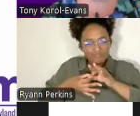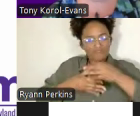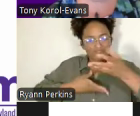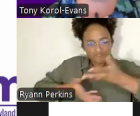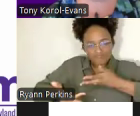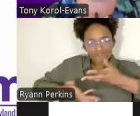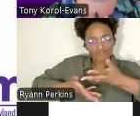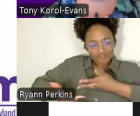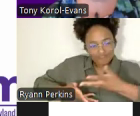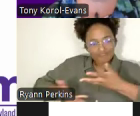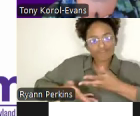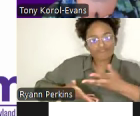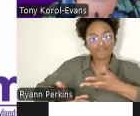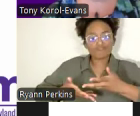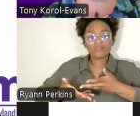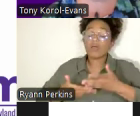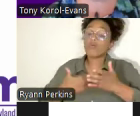it.